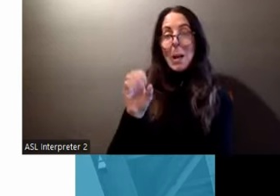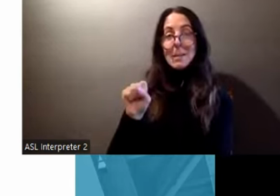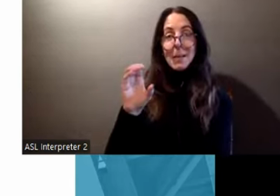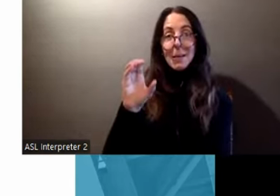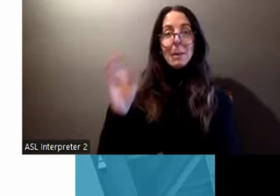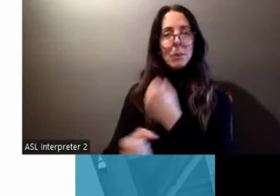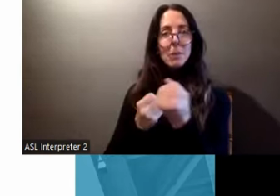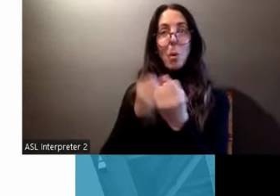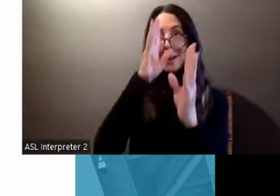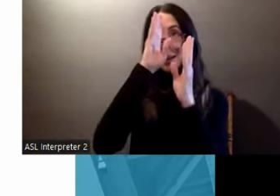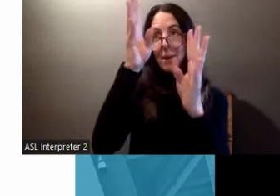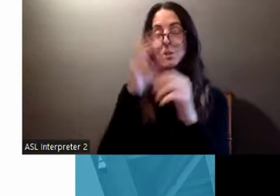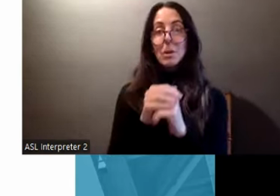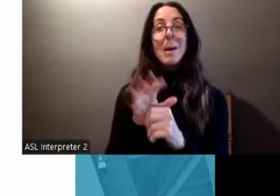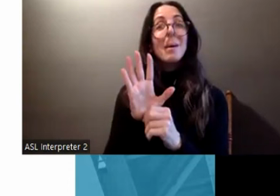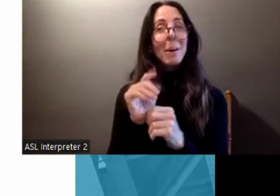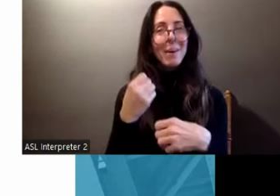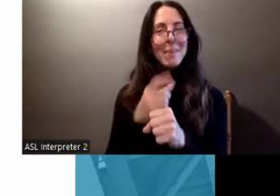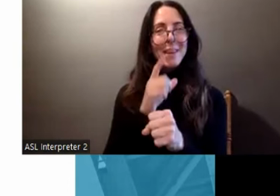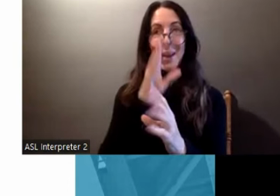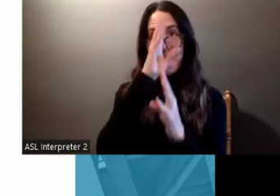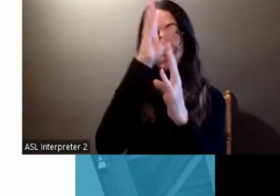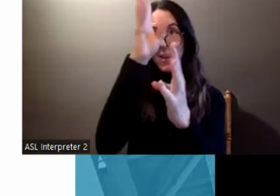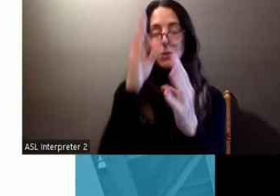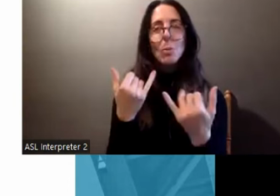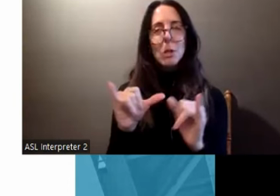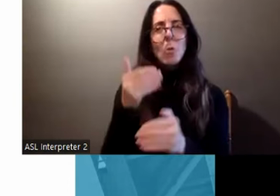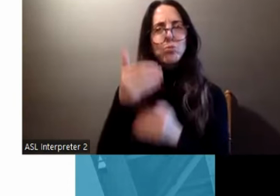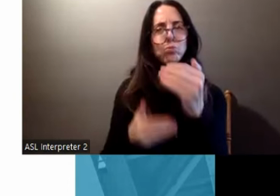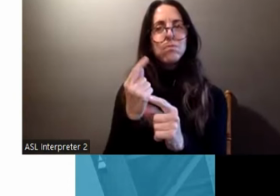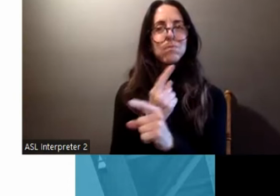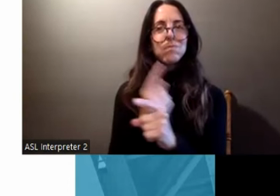want to ensure that innovation is also being responsibly used.